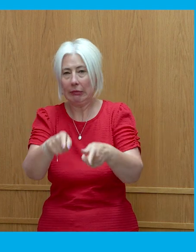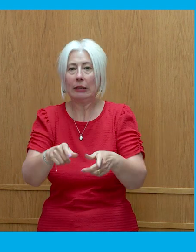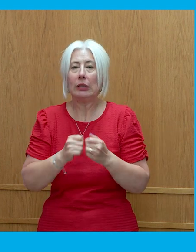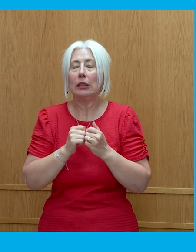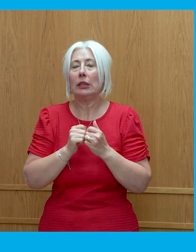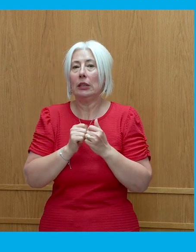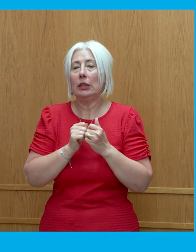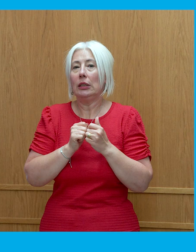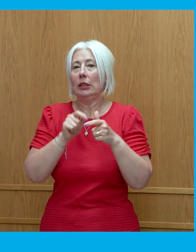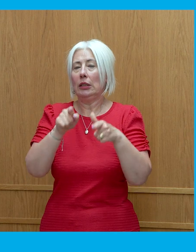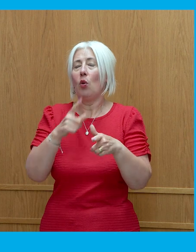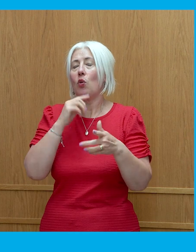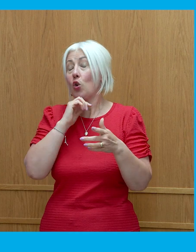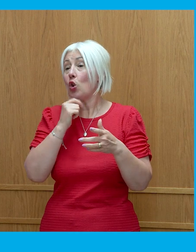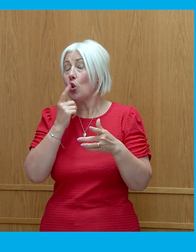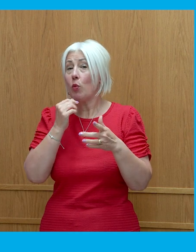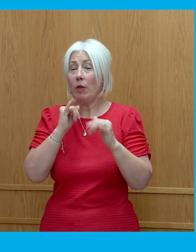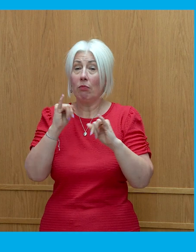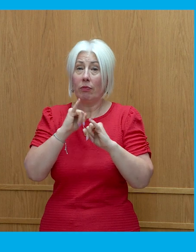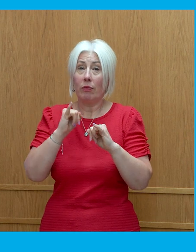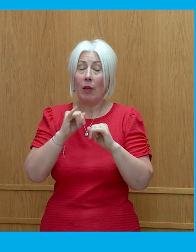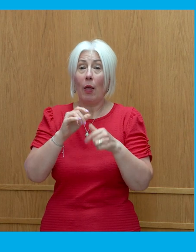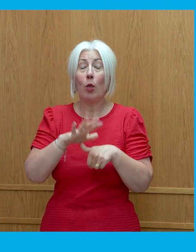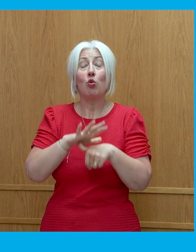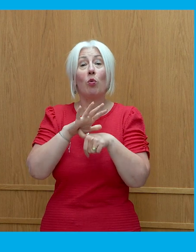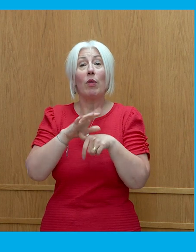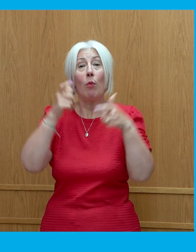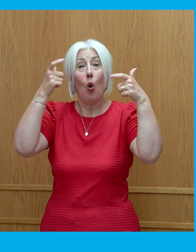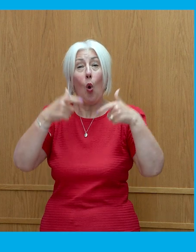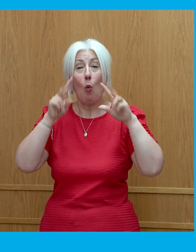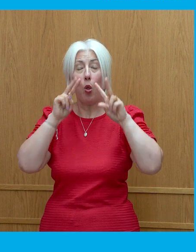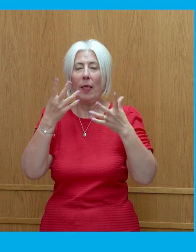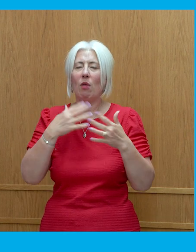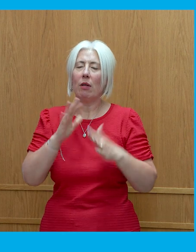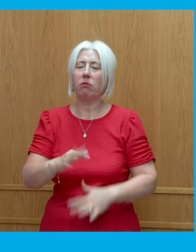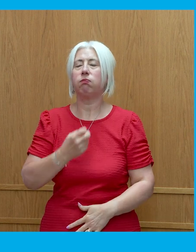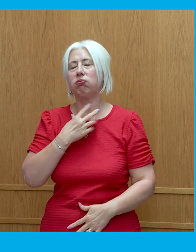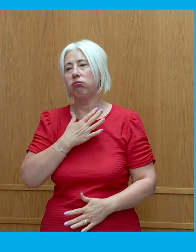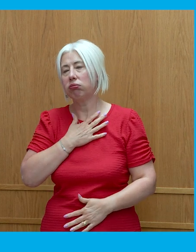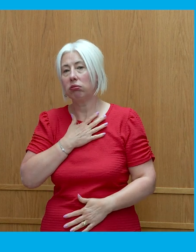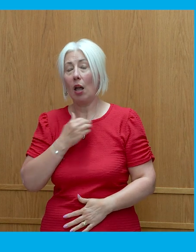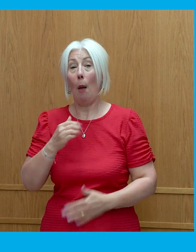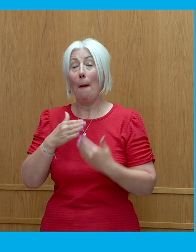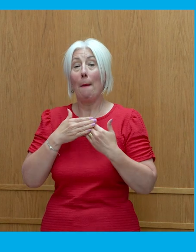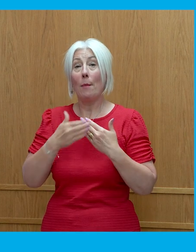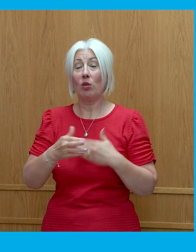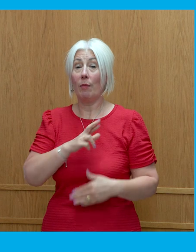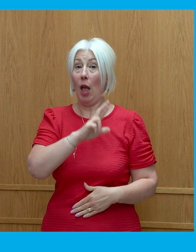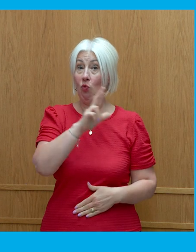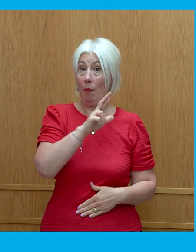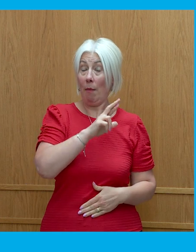It's a tragedy what the Supreme Court currently looks like. Most of my Republican friends don't feel